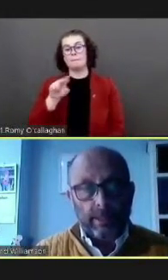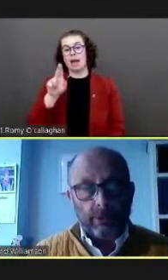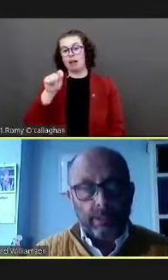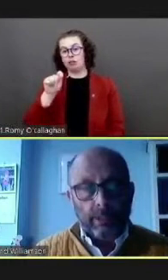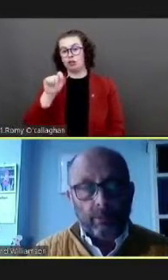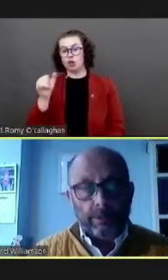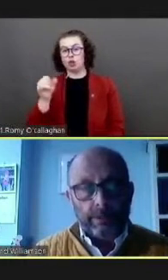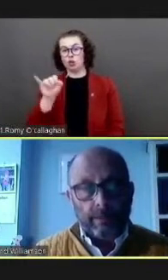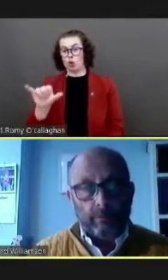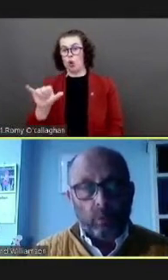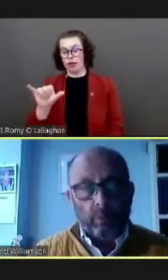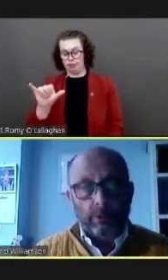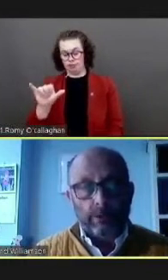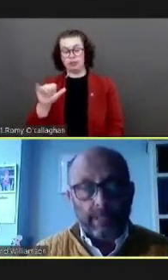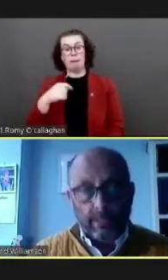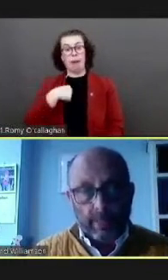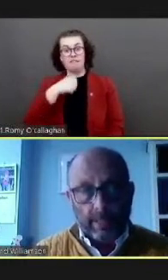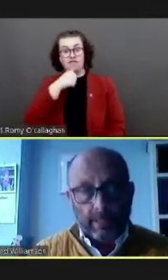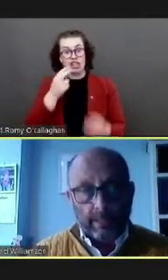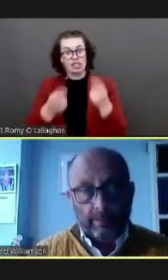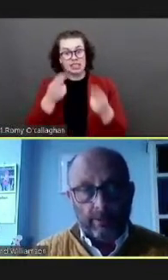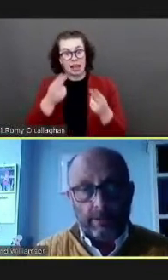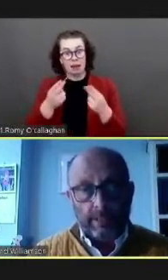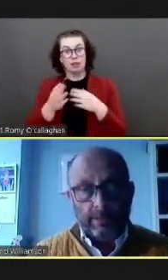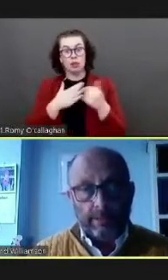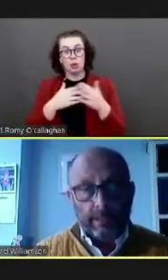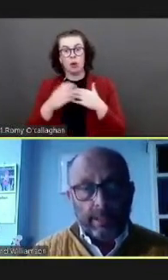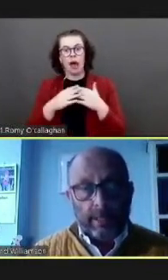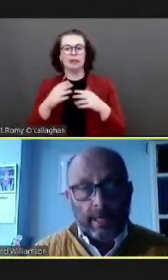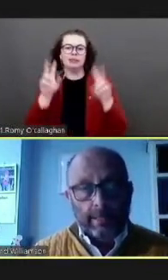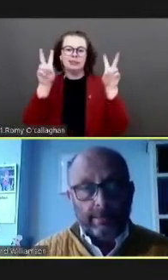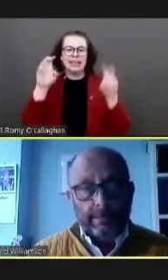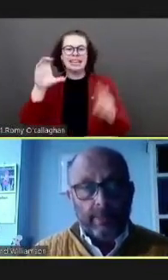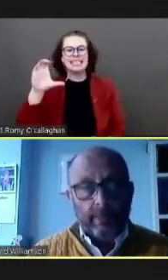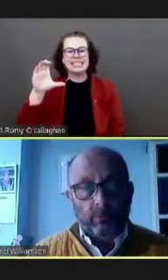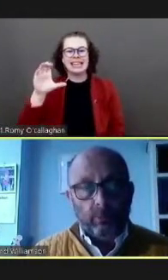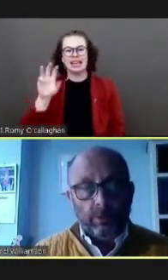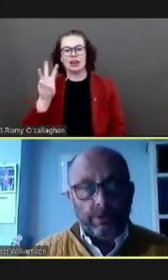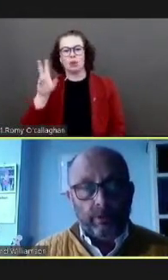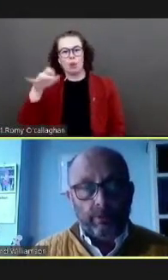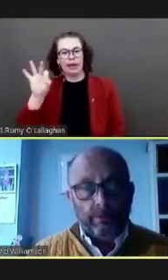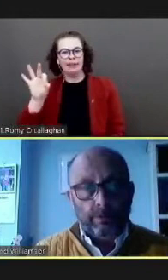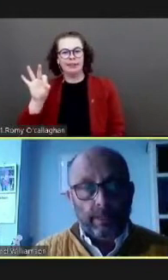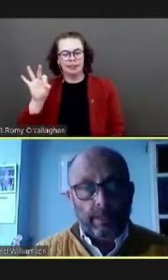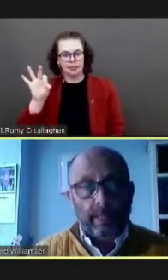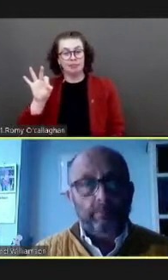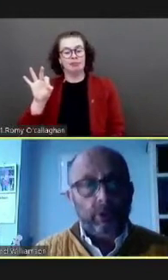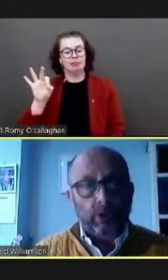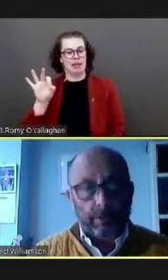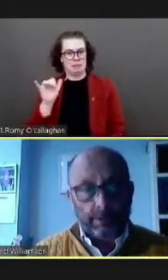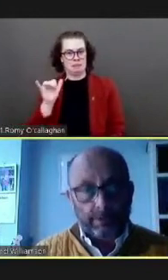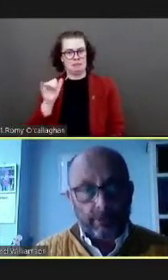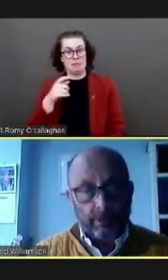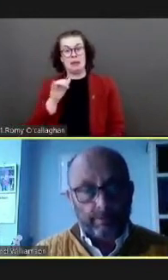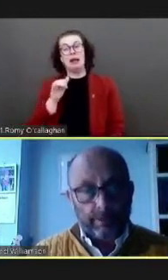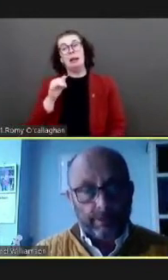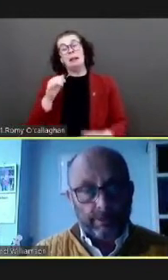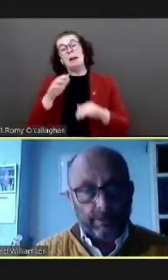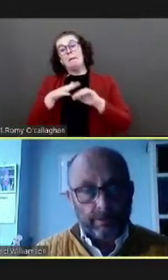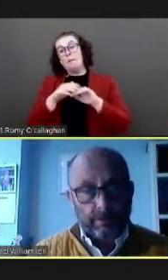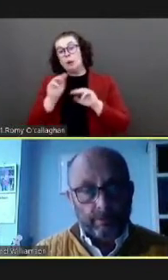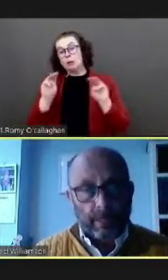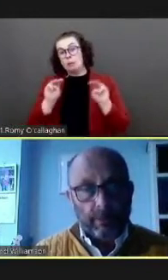in psychiatry, was to cover what was C-Wing in those days. And C-Wing was known in pejorative